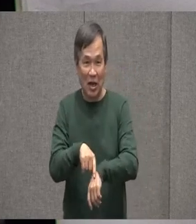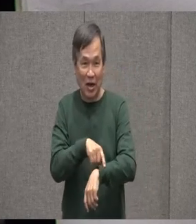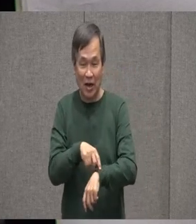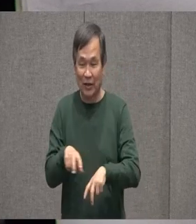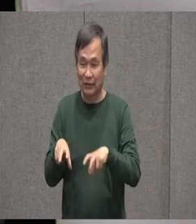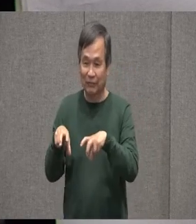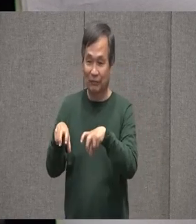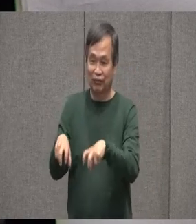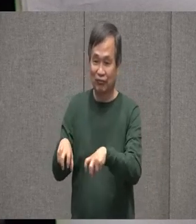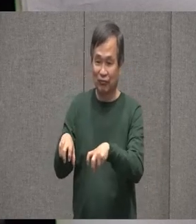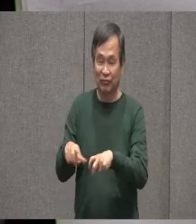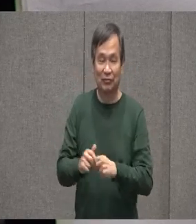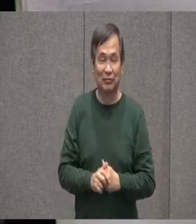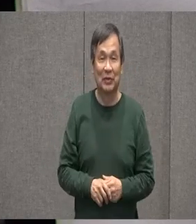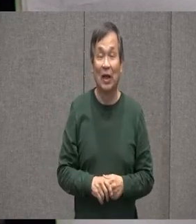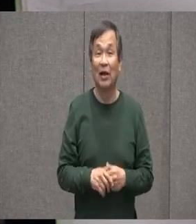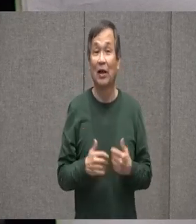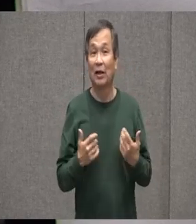claws.